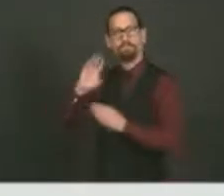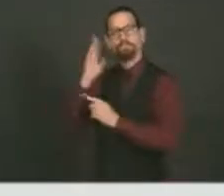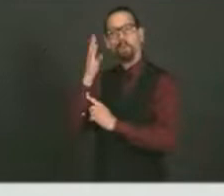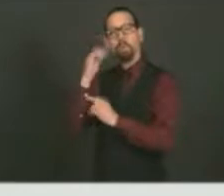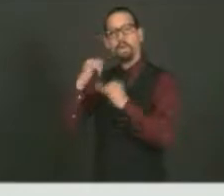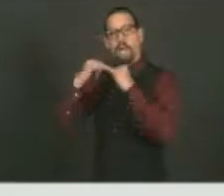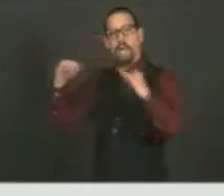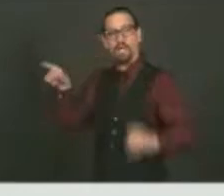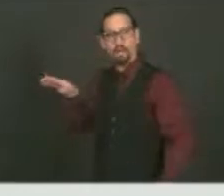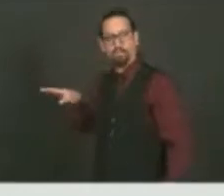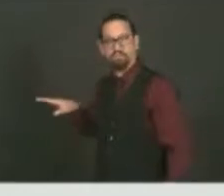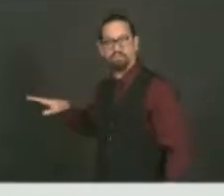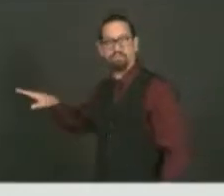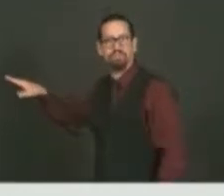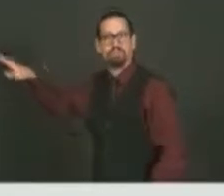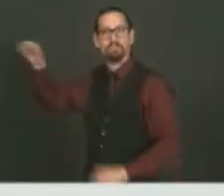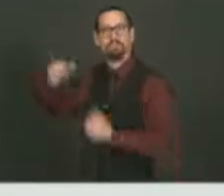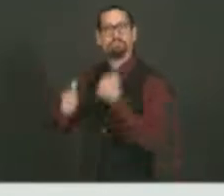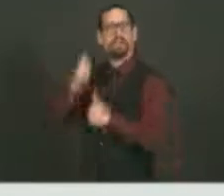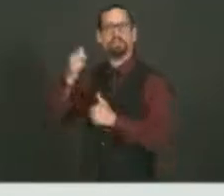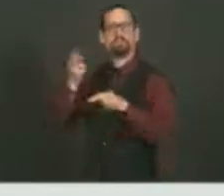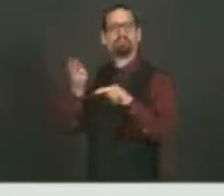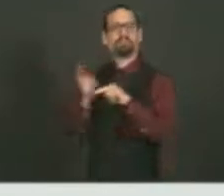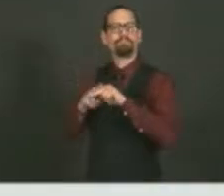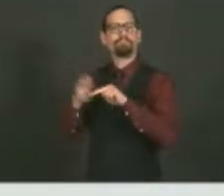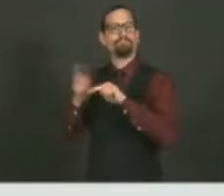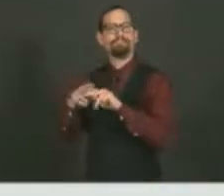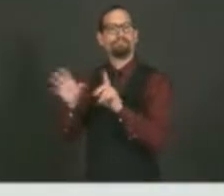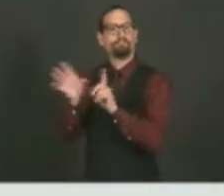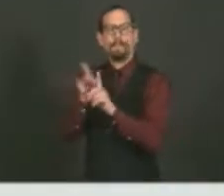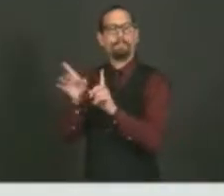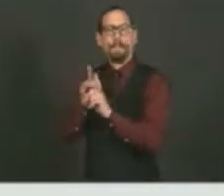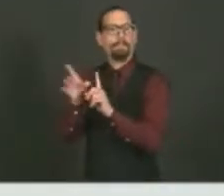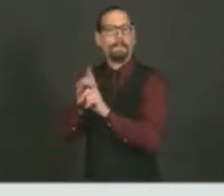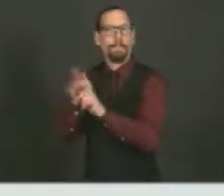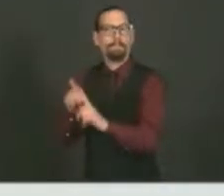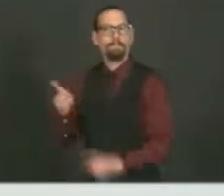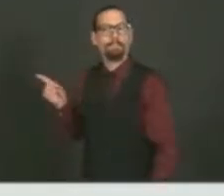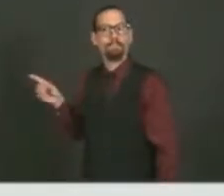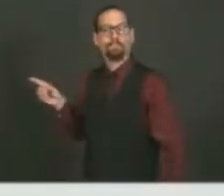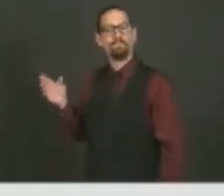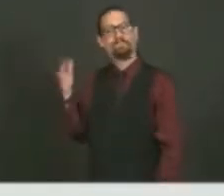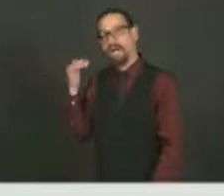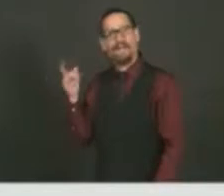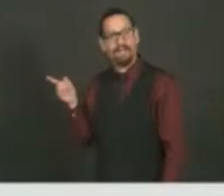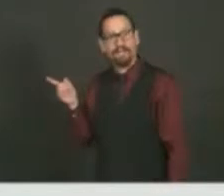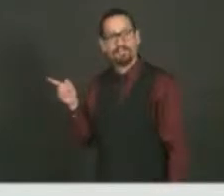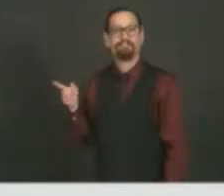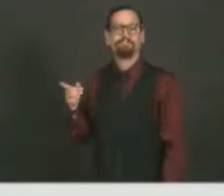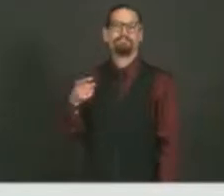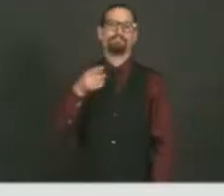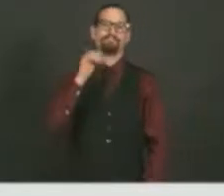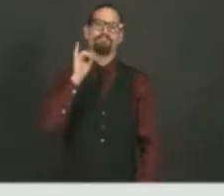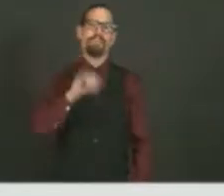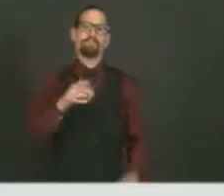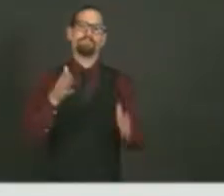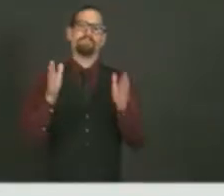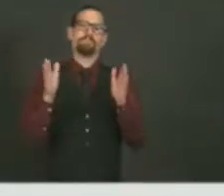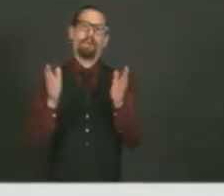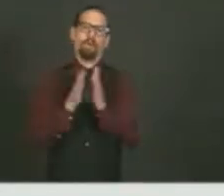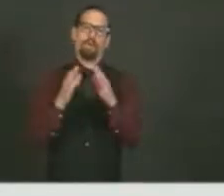number of cases spiking up on that blue line is small family and friend